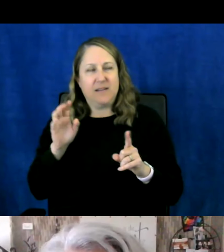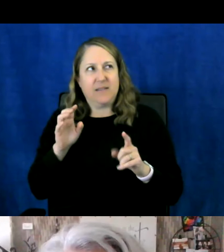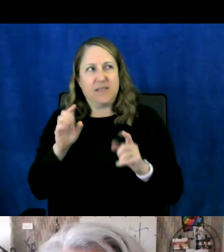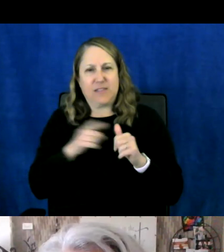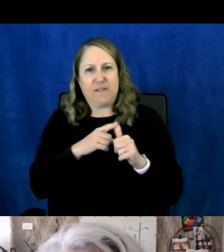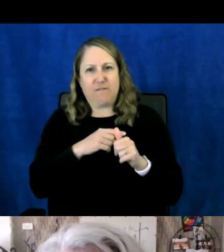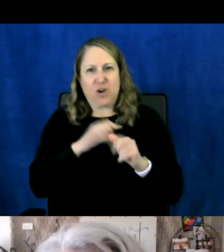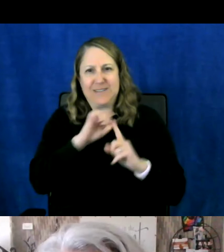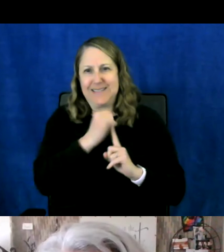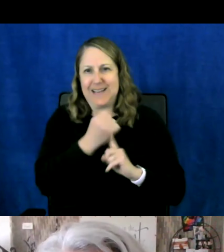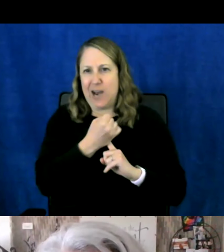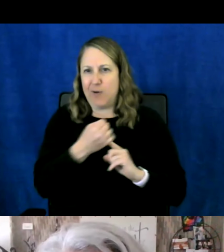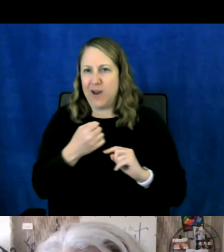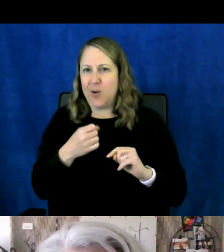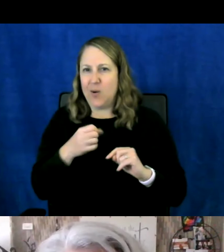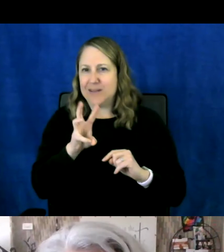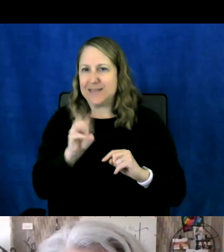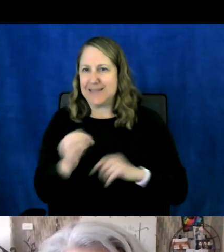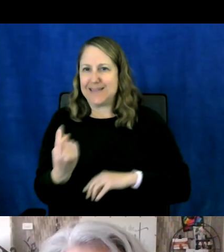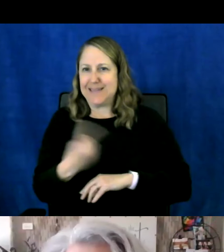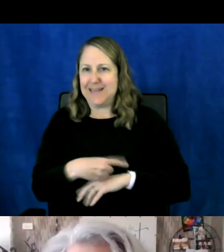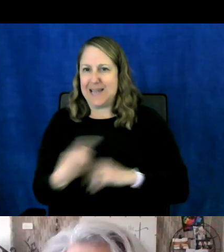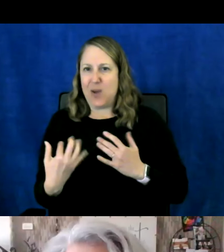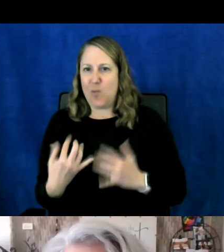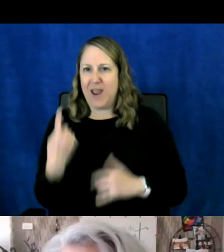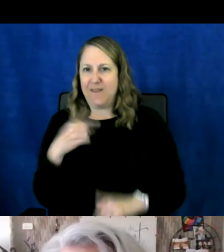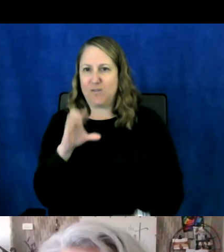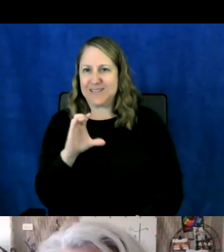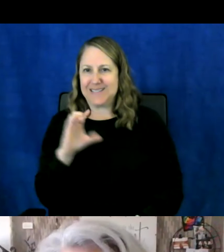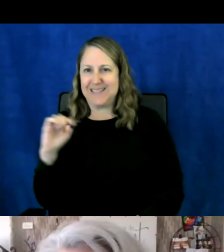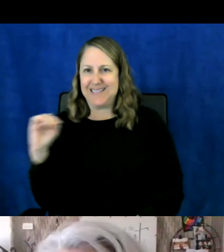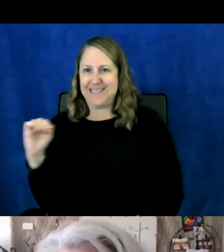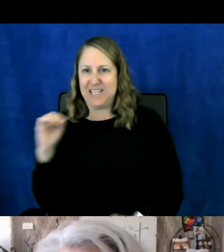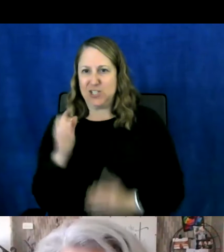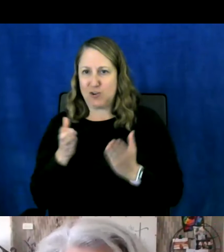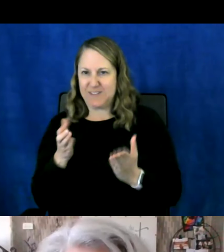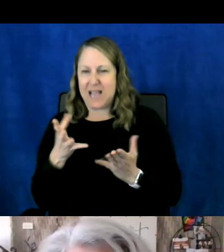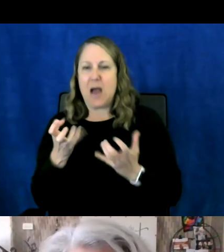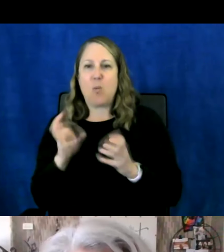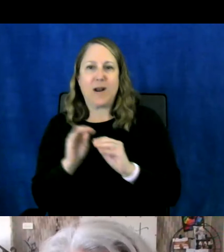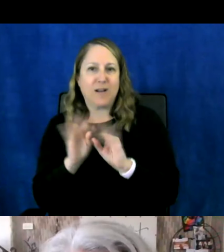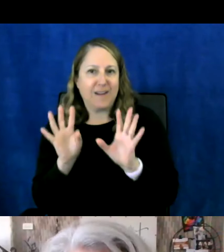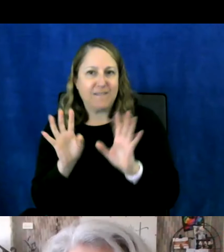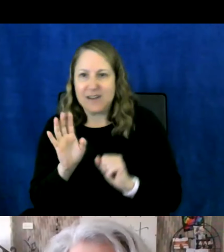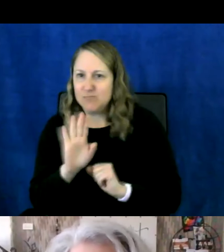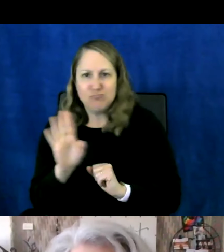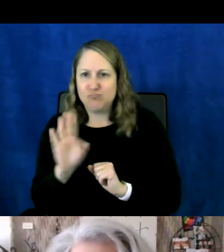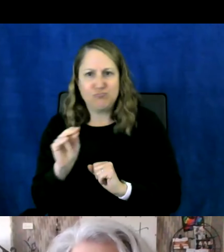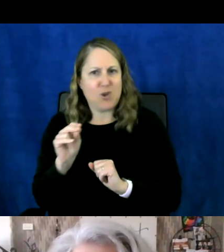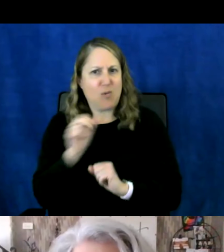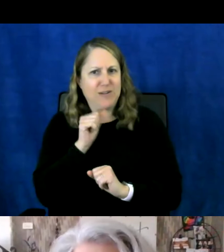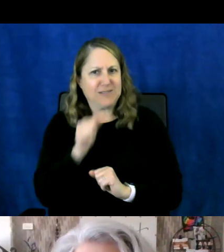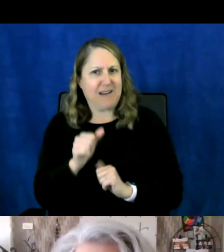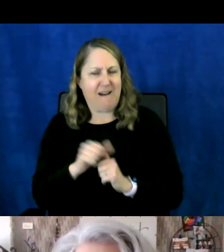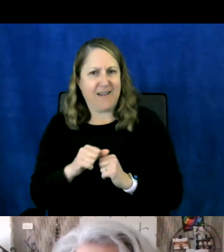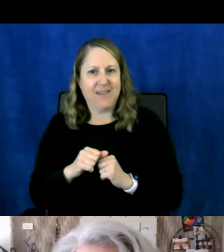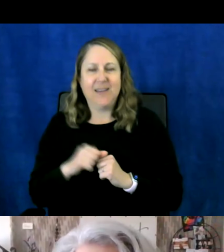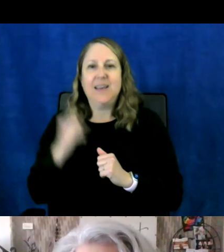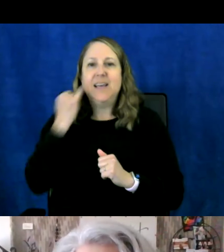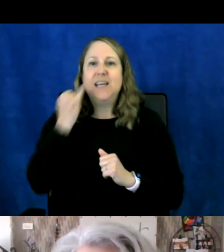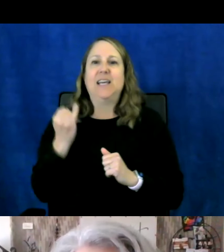first scenario that there's a 60-day wait for CCT services, I wanted to clarify and say there is not. Currently, if you